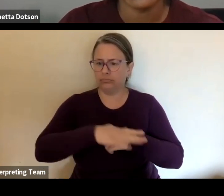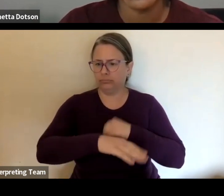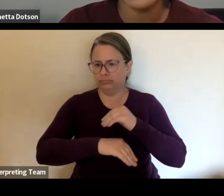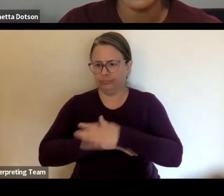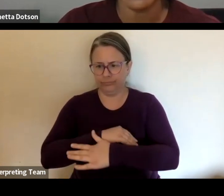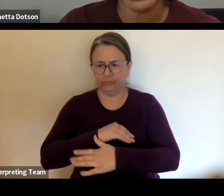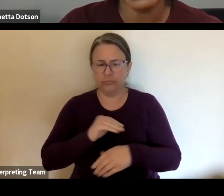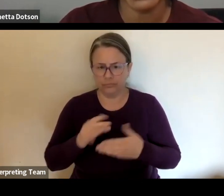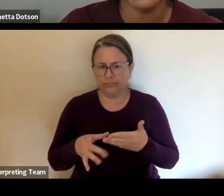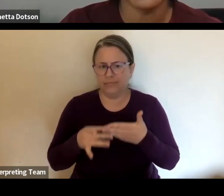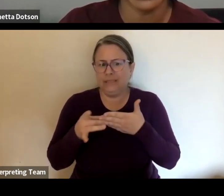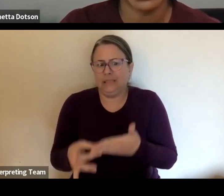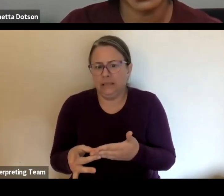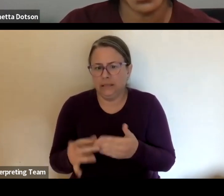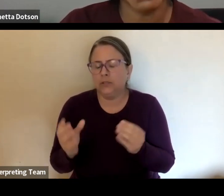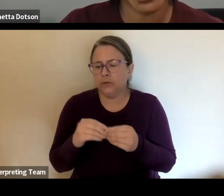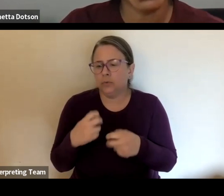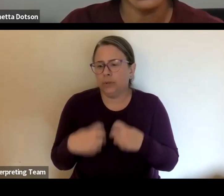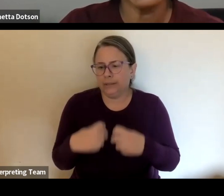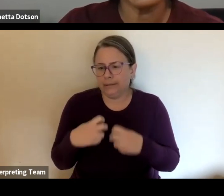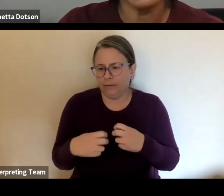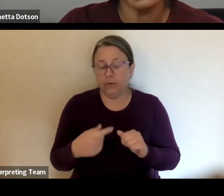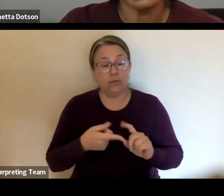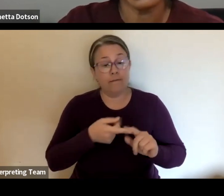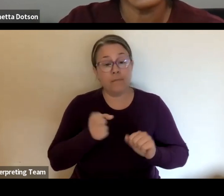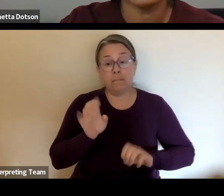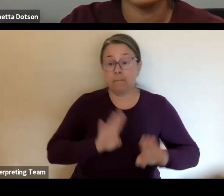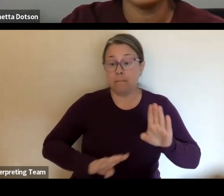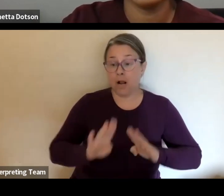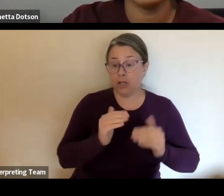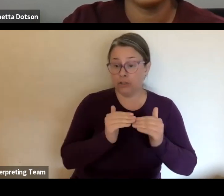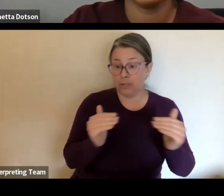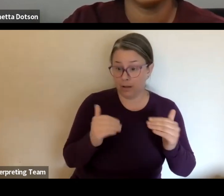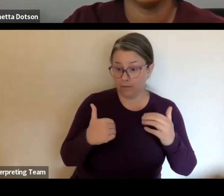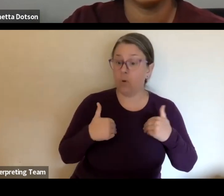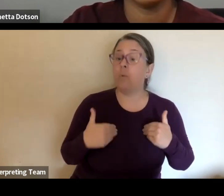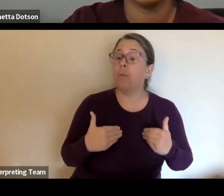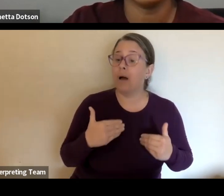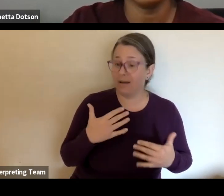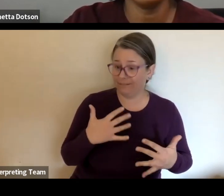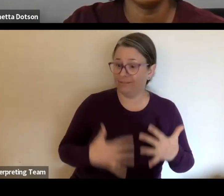in the vascular system, but they're being exacerbated by things going on in the environment.